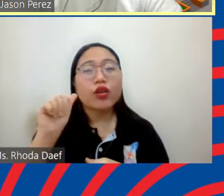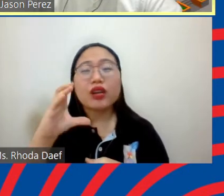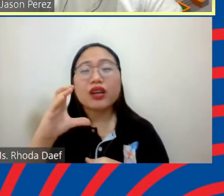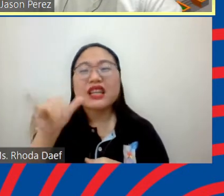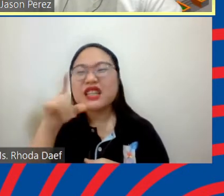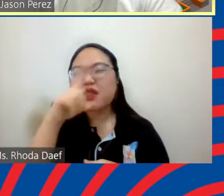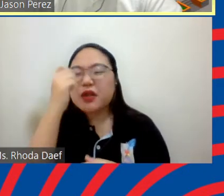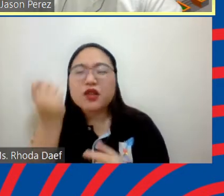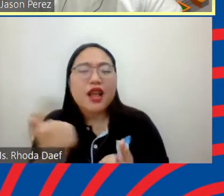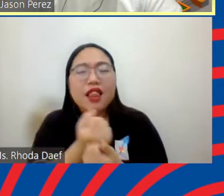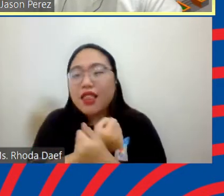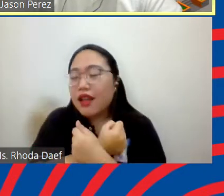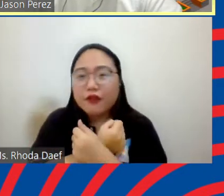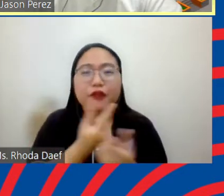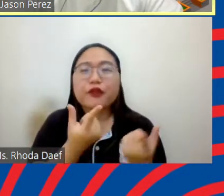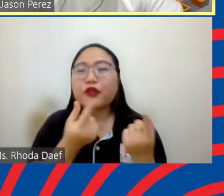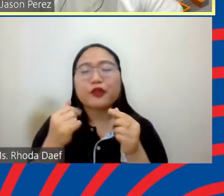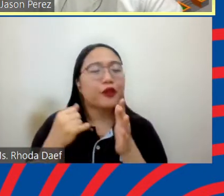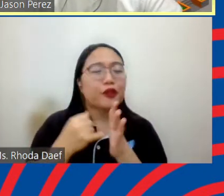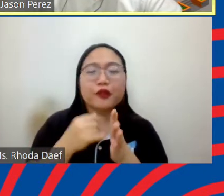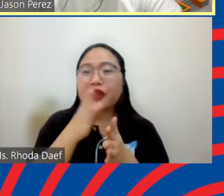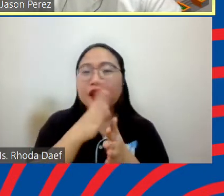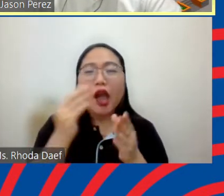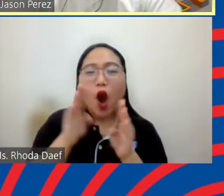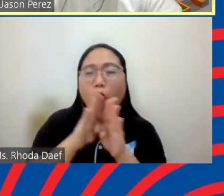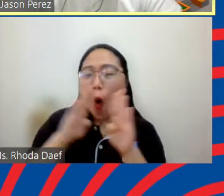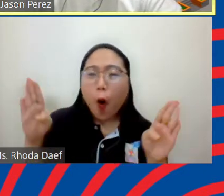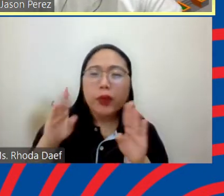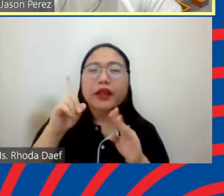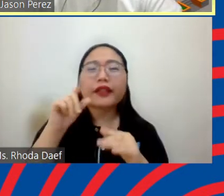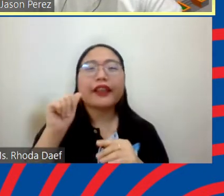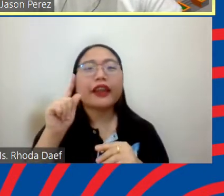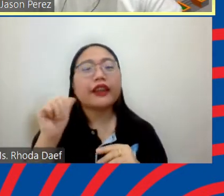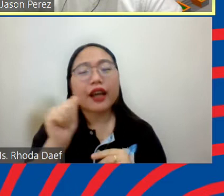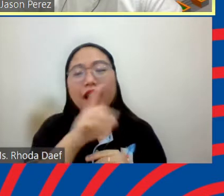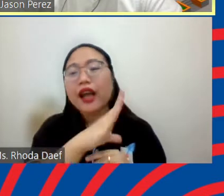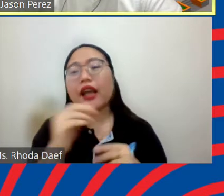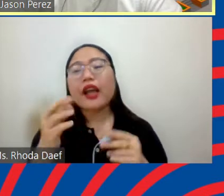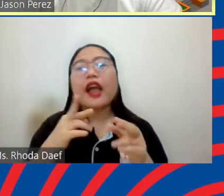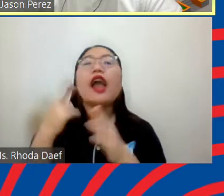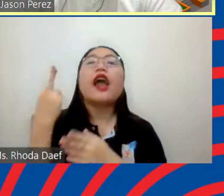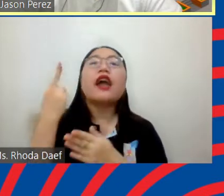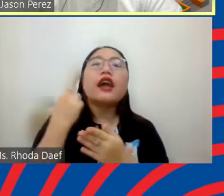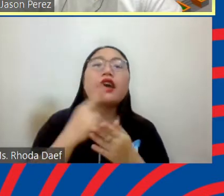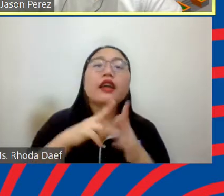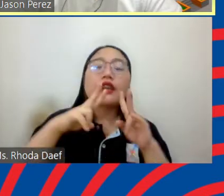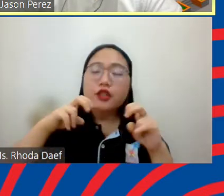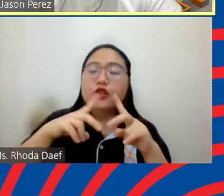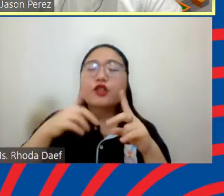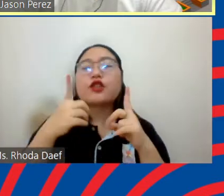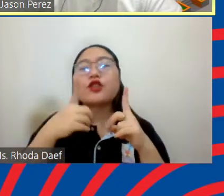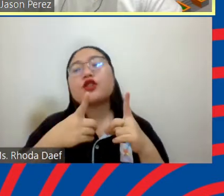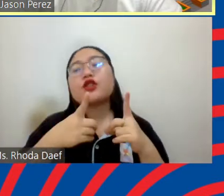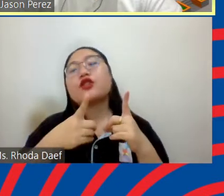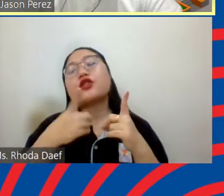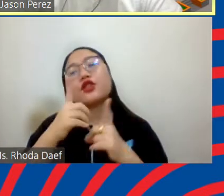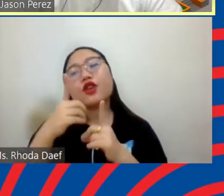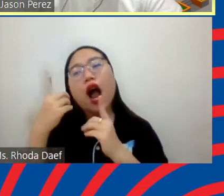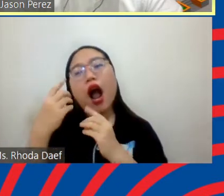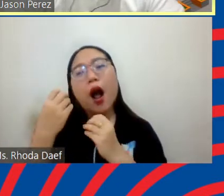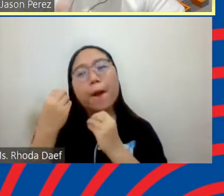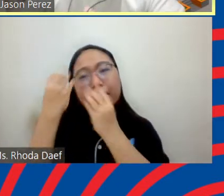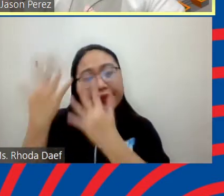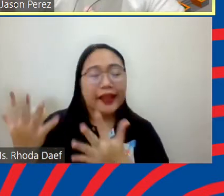about is open data and having research data management services from librarians. No?